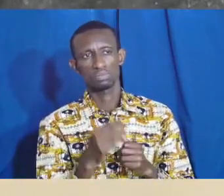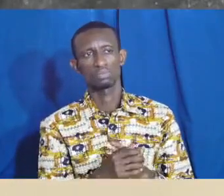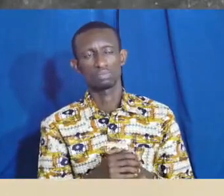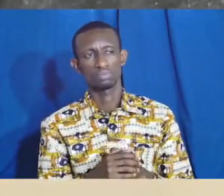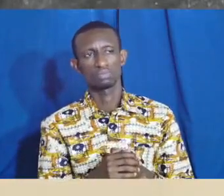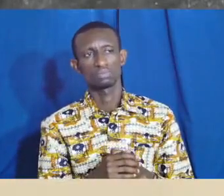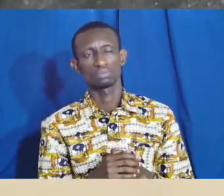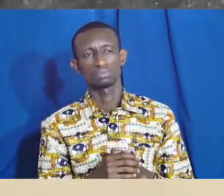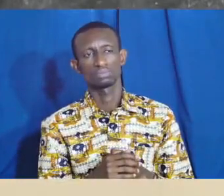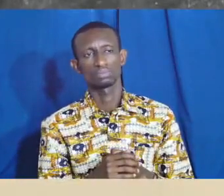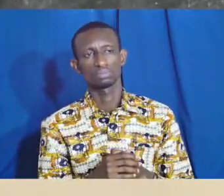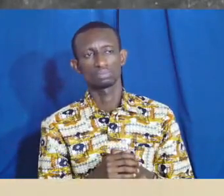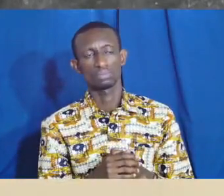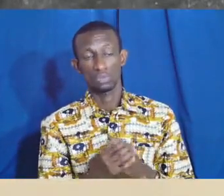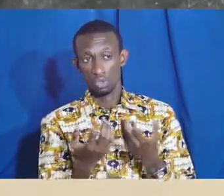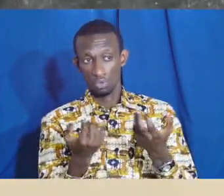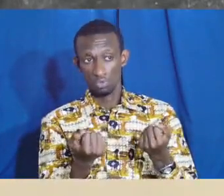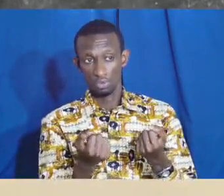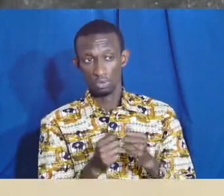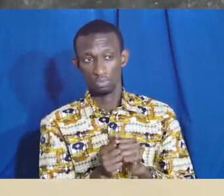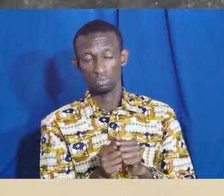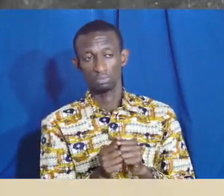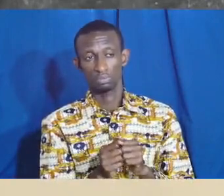Number two, we have